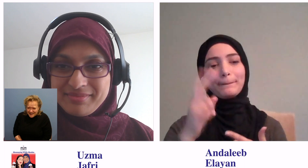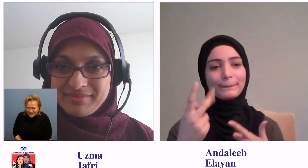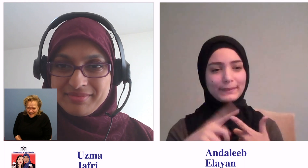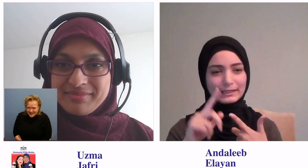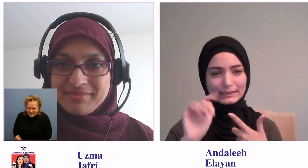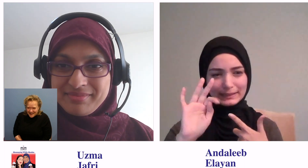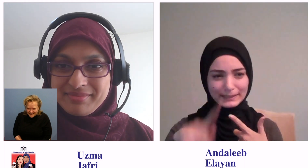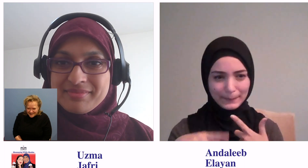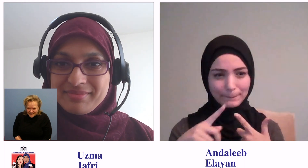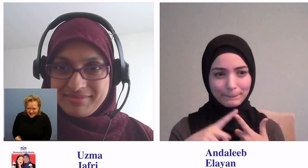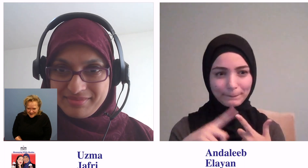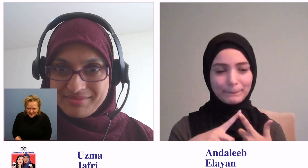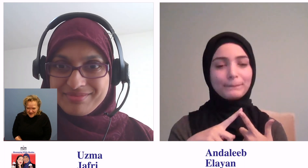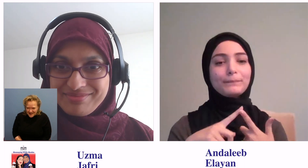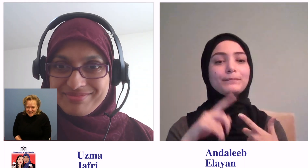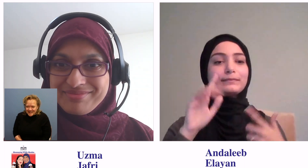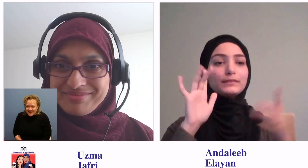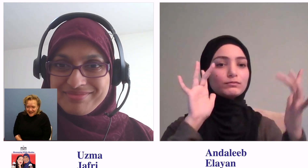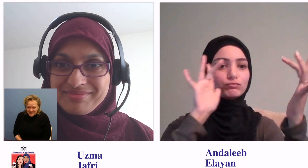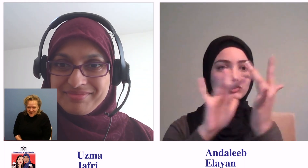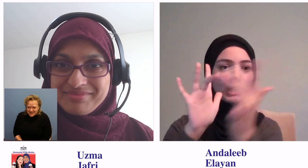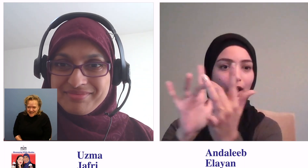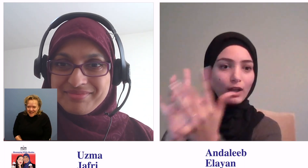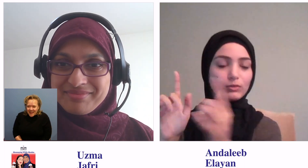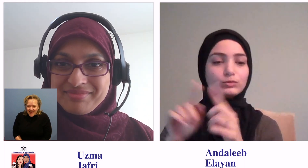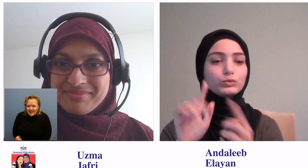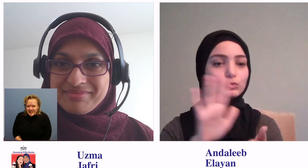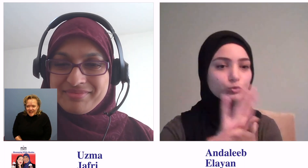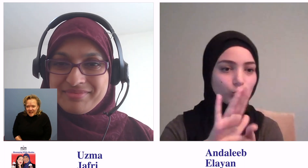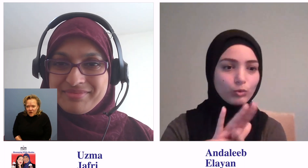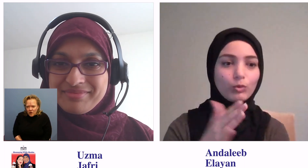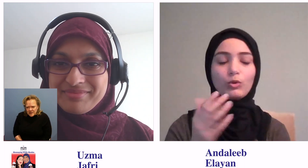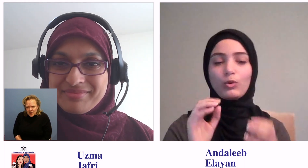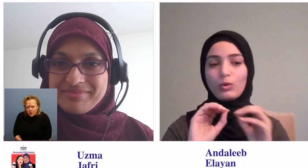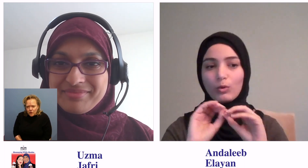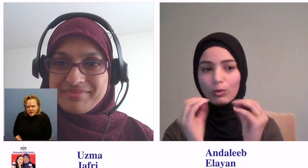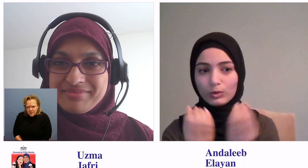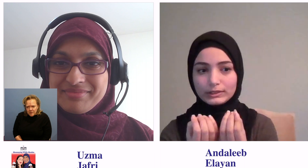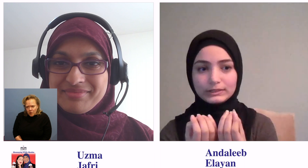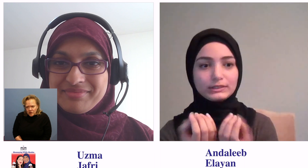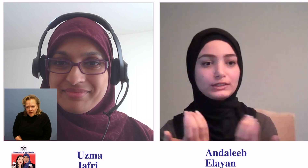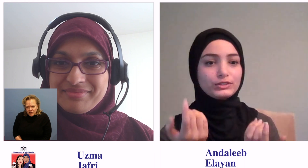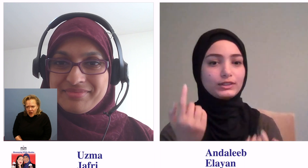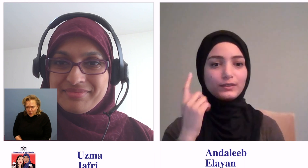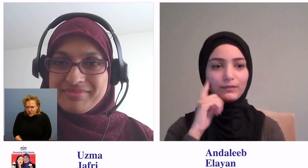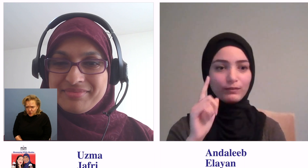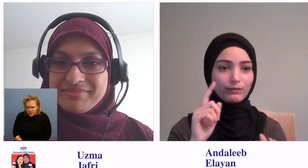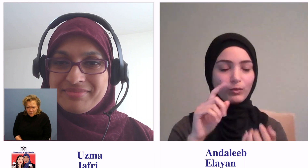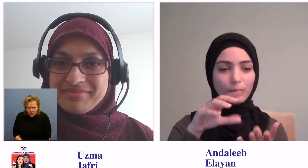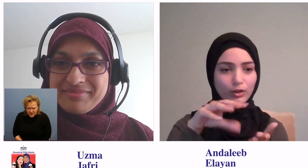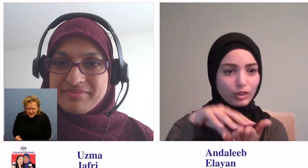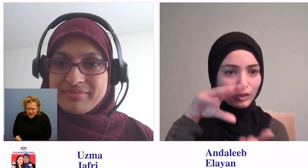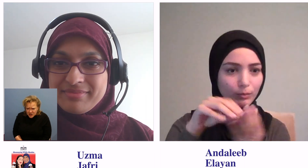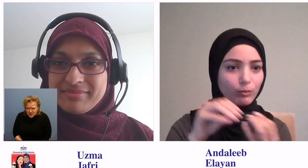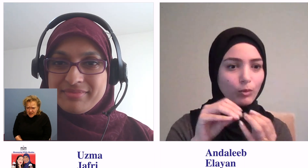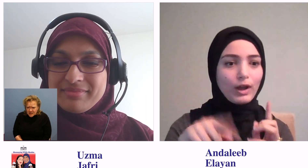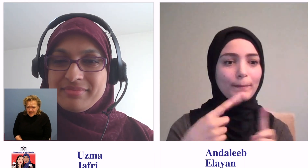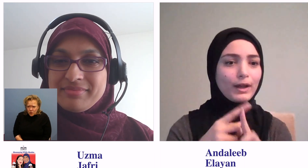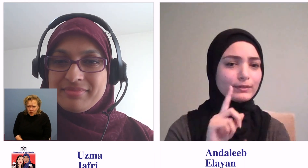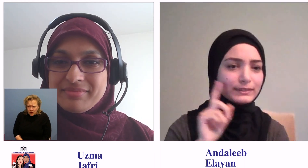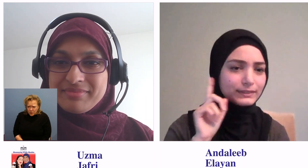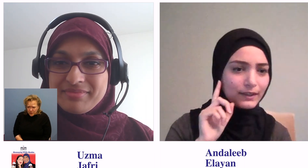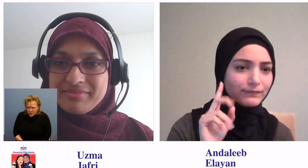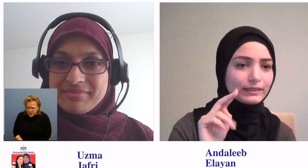and get that in, in your mind and your heart. And then also it'd be important to reach out to different organizations